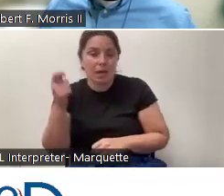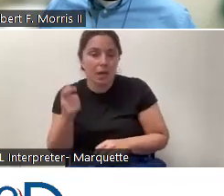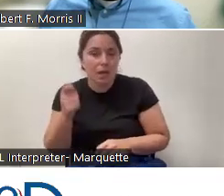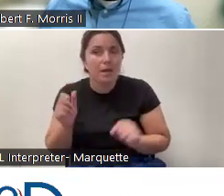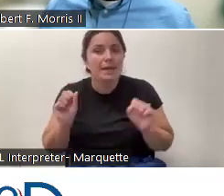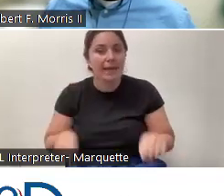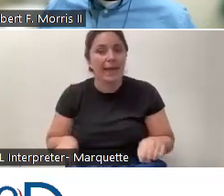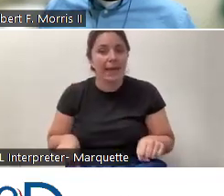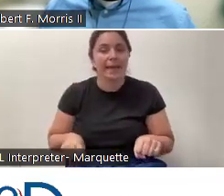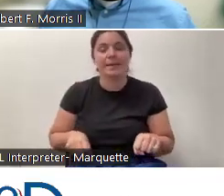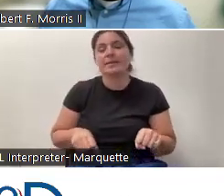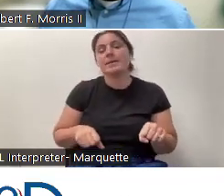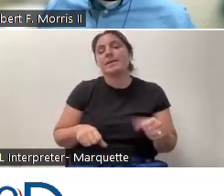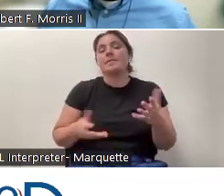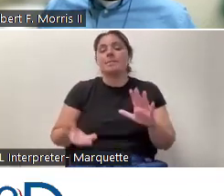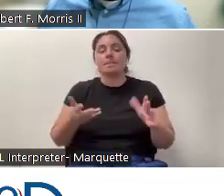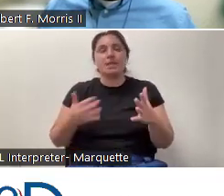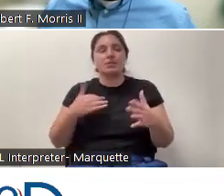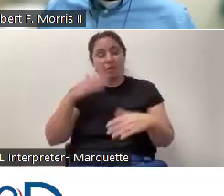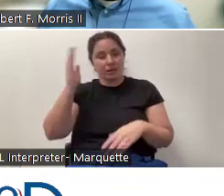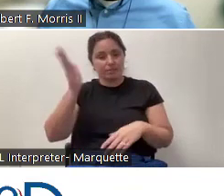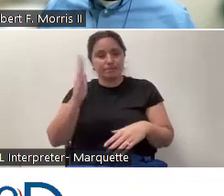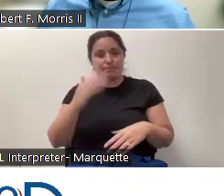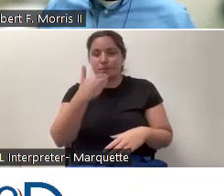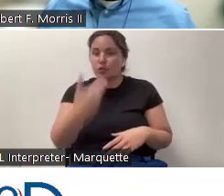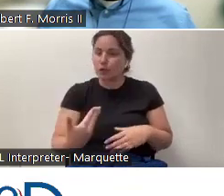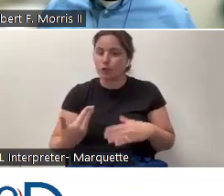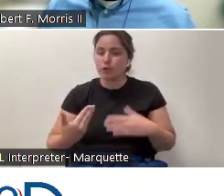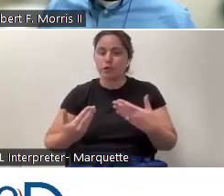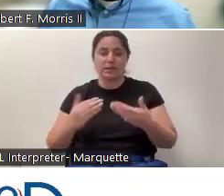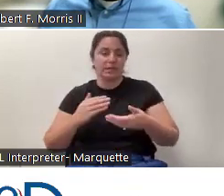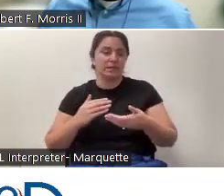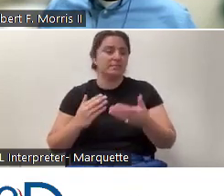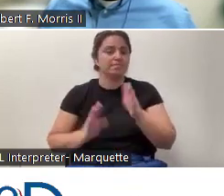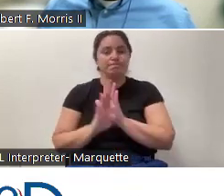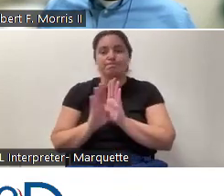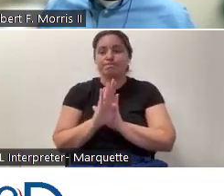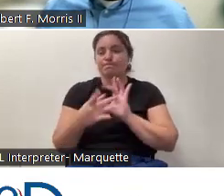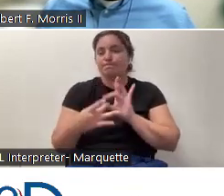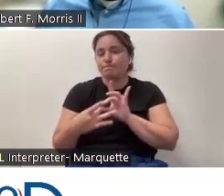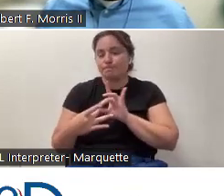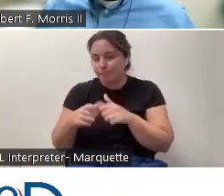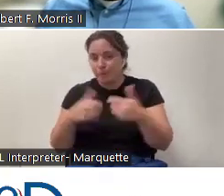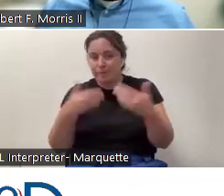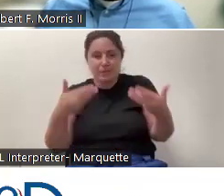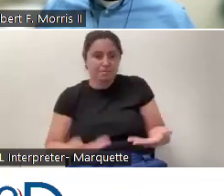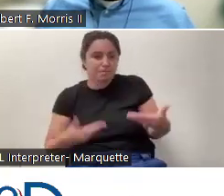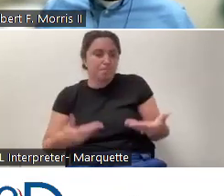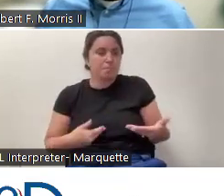those presentations, it really develops more of that relationship and understanding of who we are and how